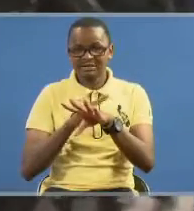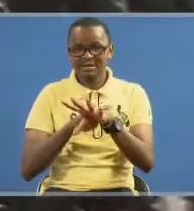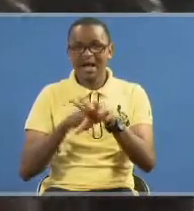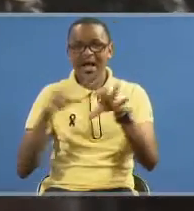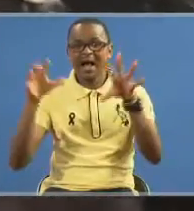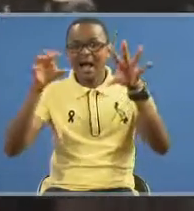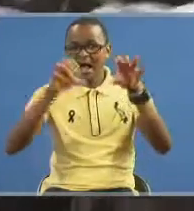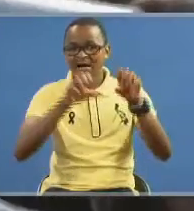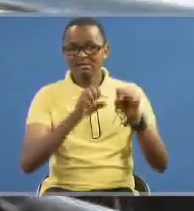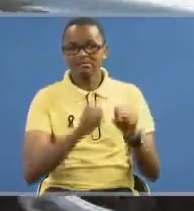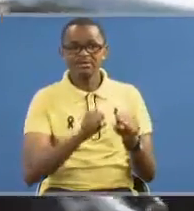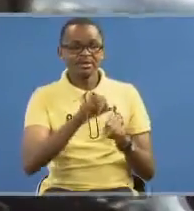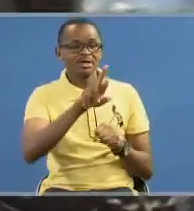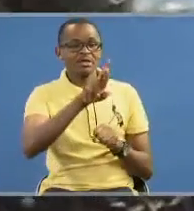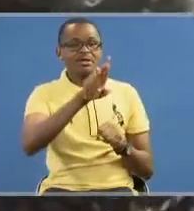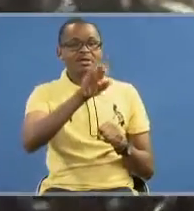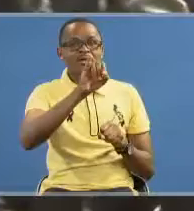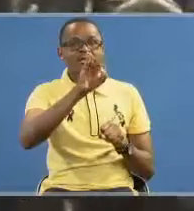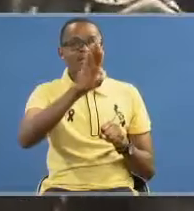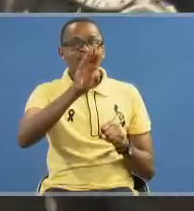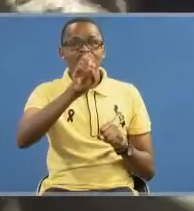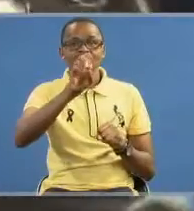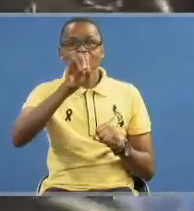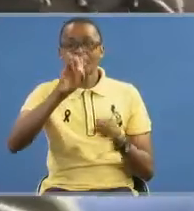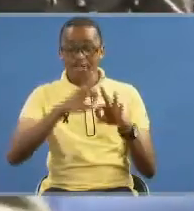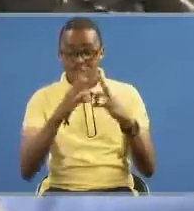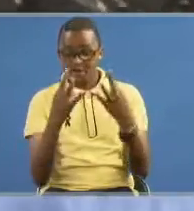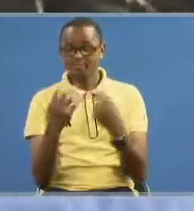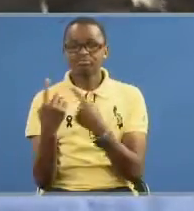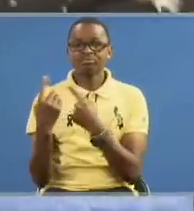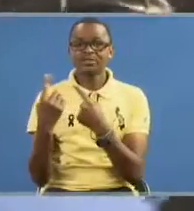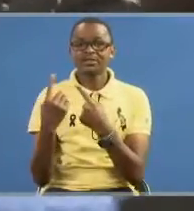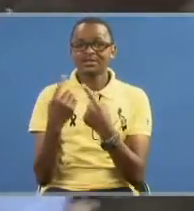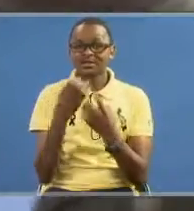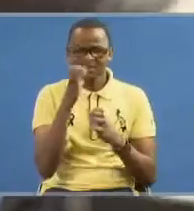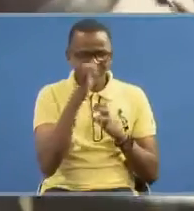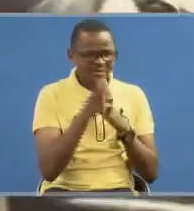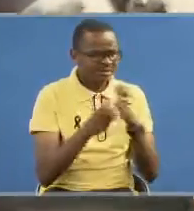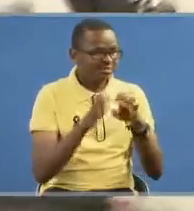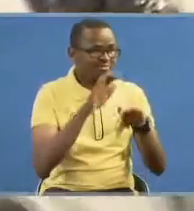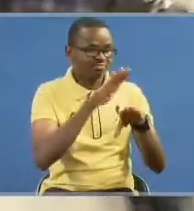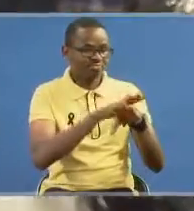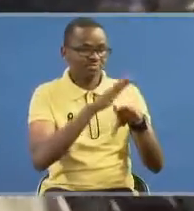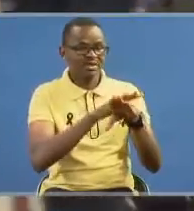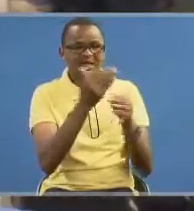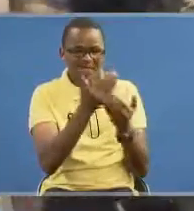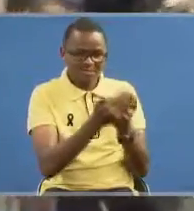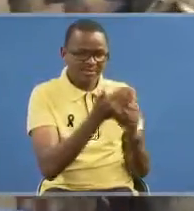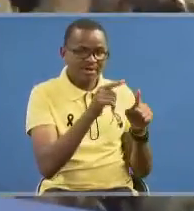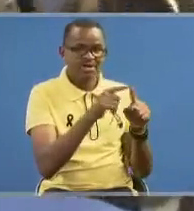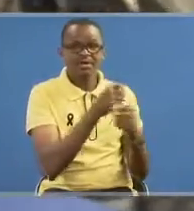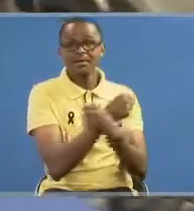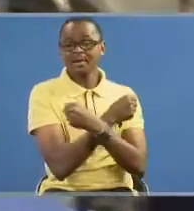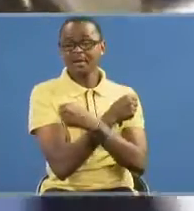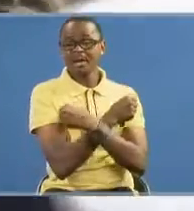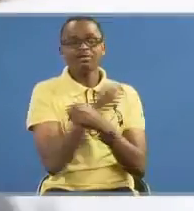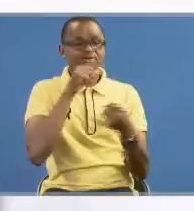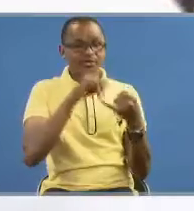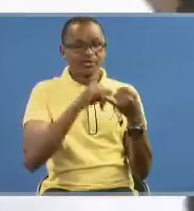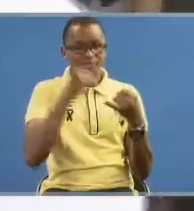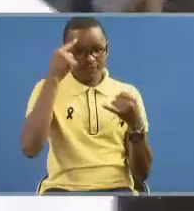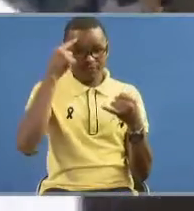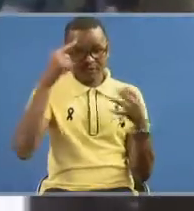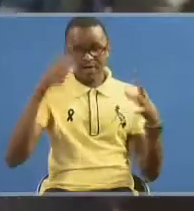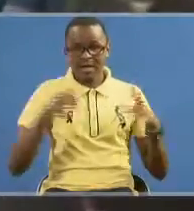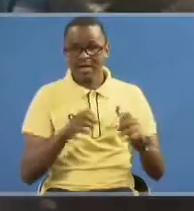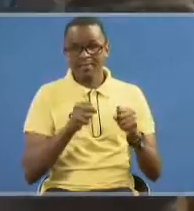at Dego Road, Liboi, Garissa County. The family of the deceased described him as a good, caring and a loving husband. Following the